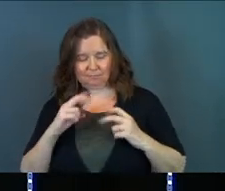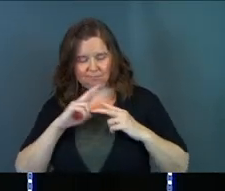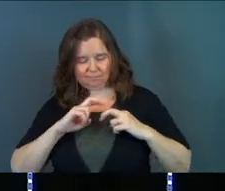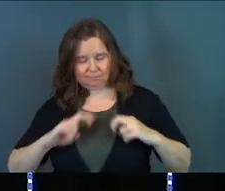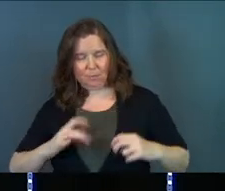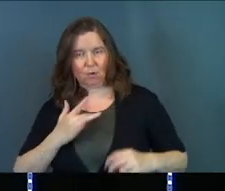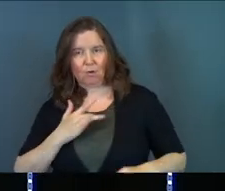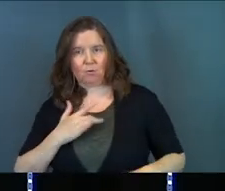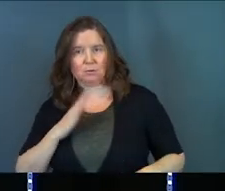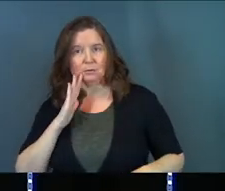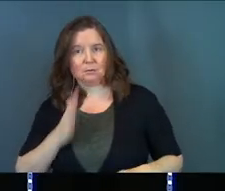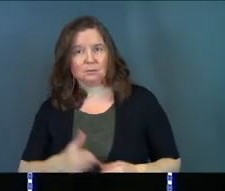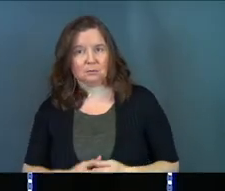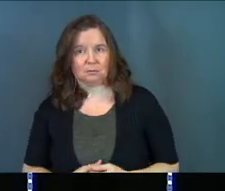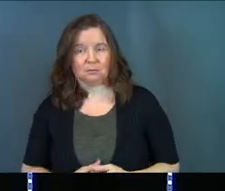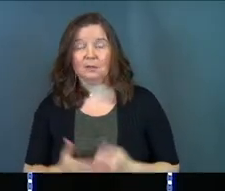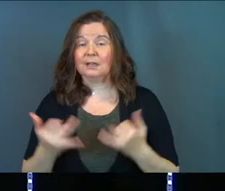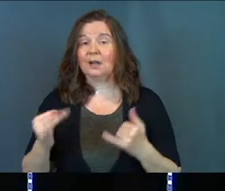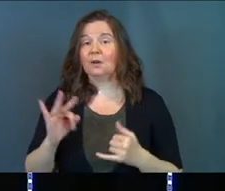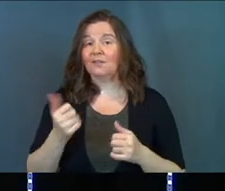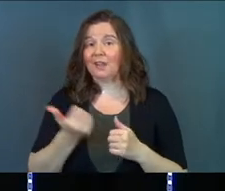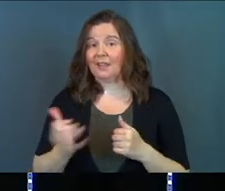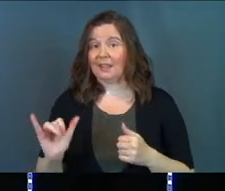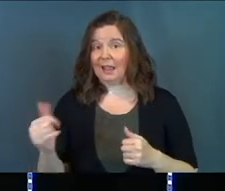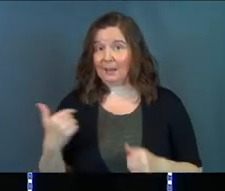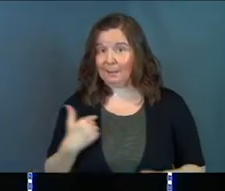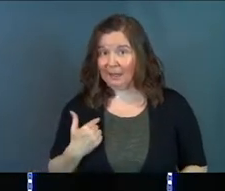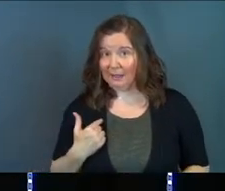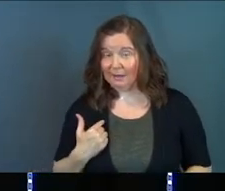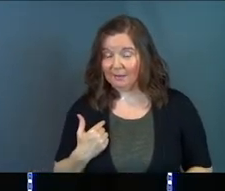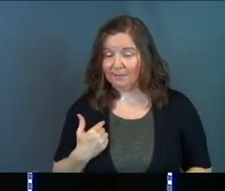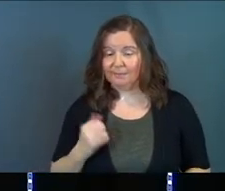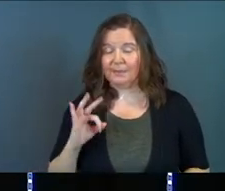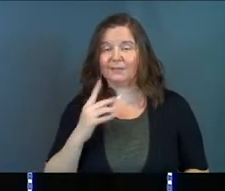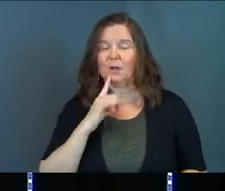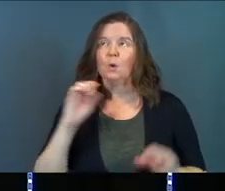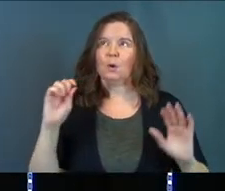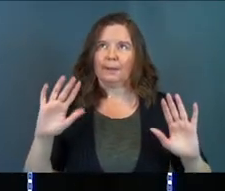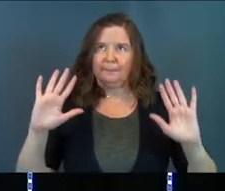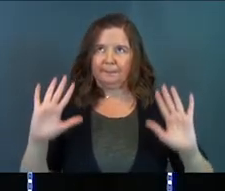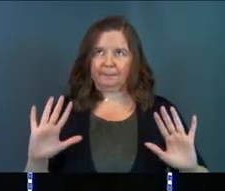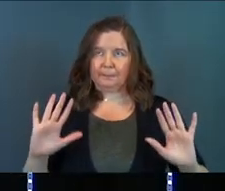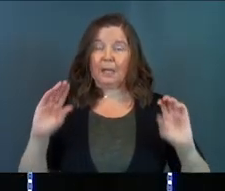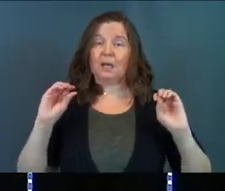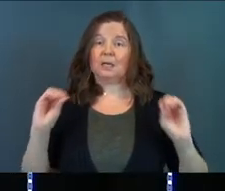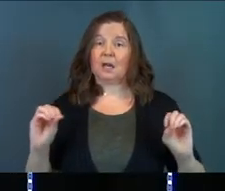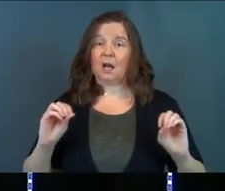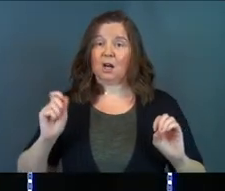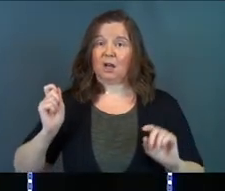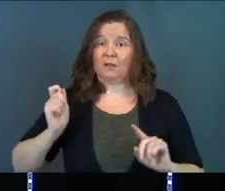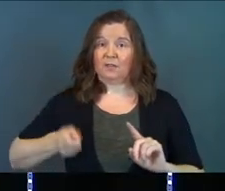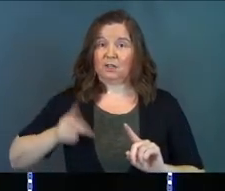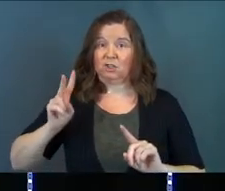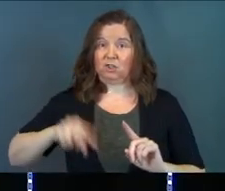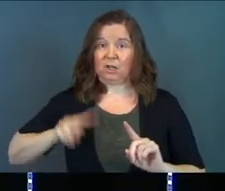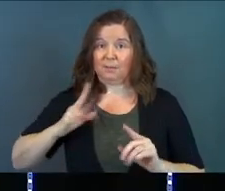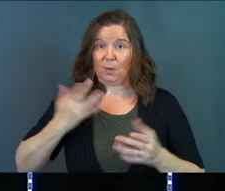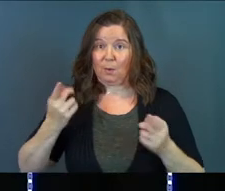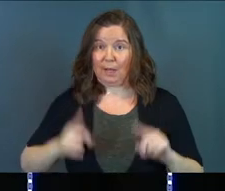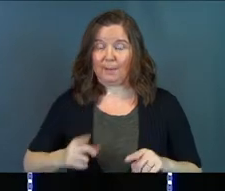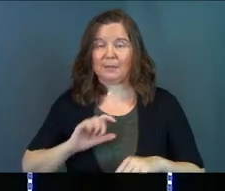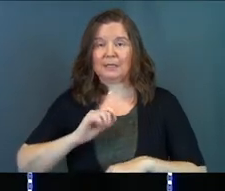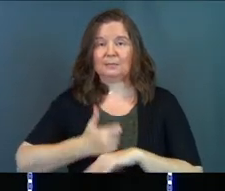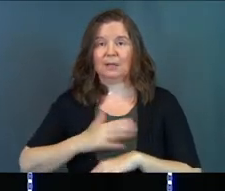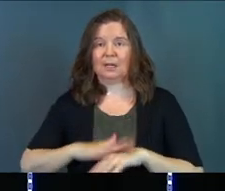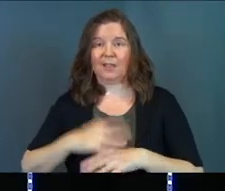hearts. Now, if you're anything like me, if you say, okay, none of the judgment that's going to happen